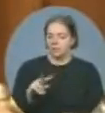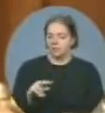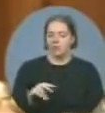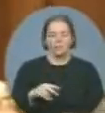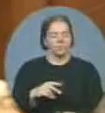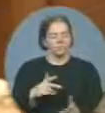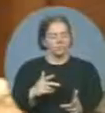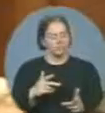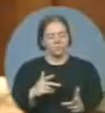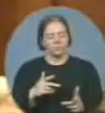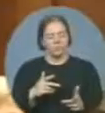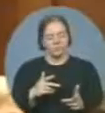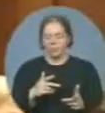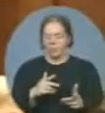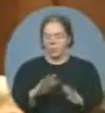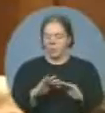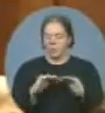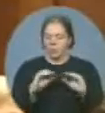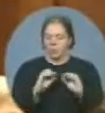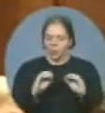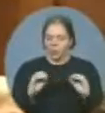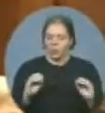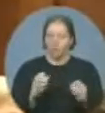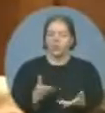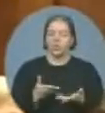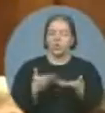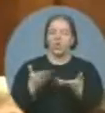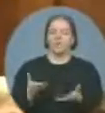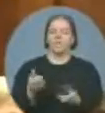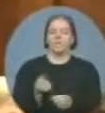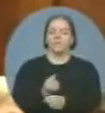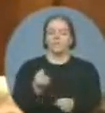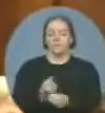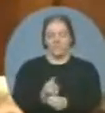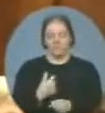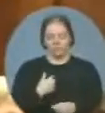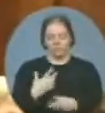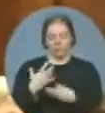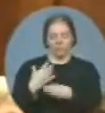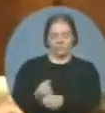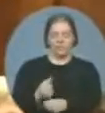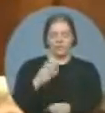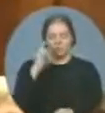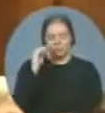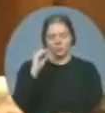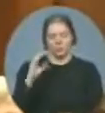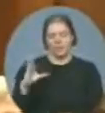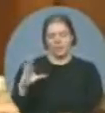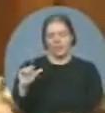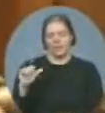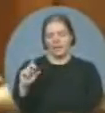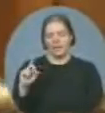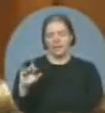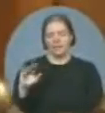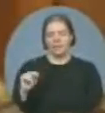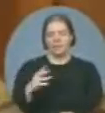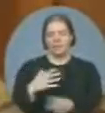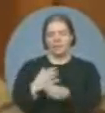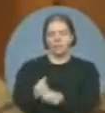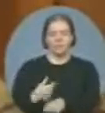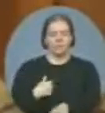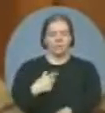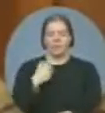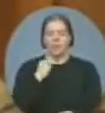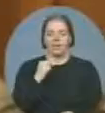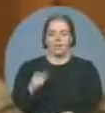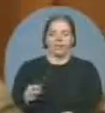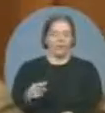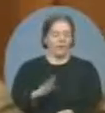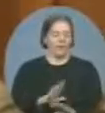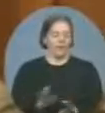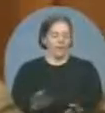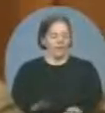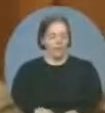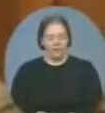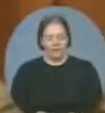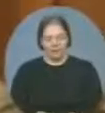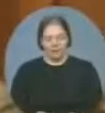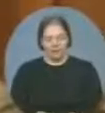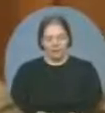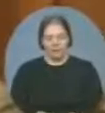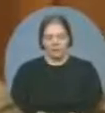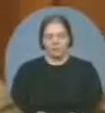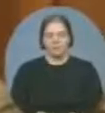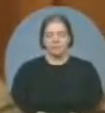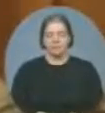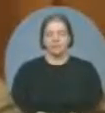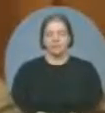We don't trust the Liberals, who, again, sat on this story for a year. They don't believe it. They're talking about all this righteous indignation. They don't believe what